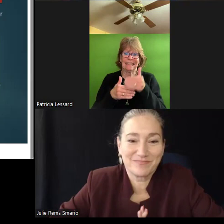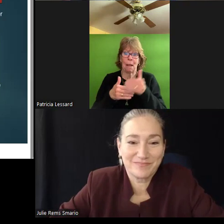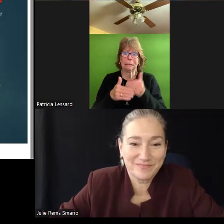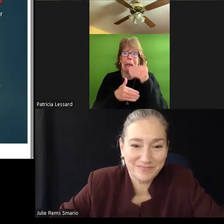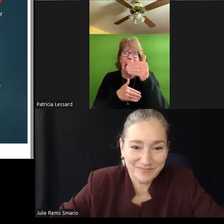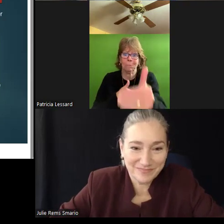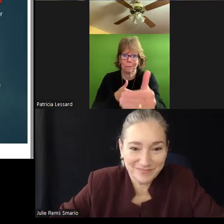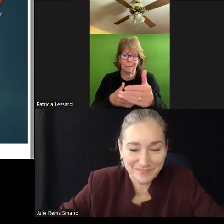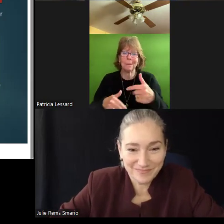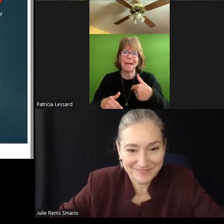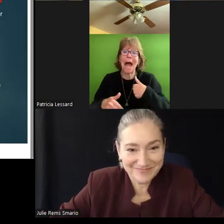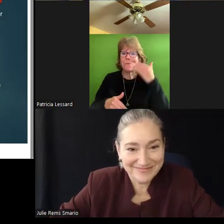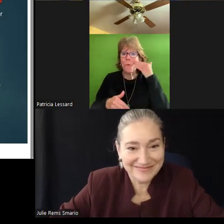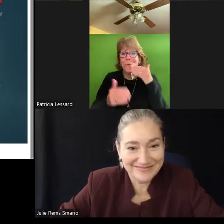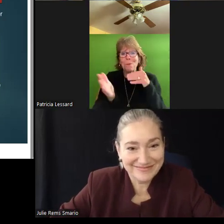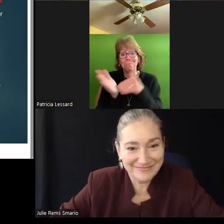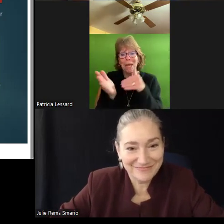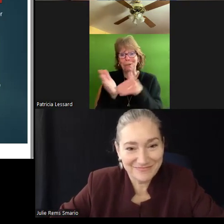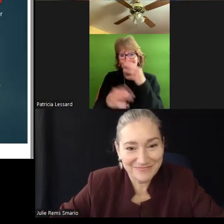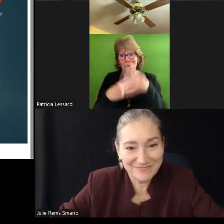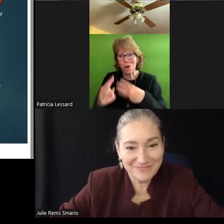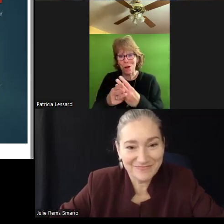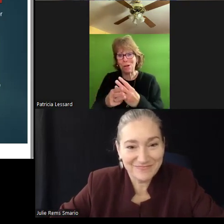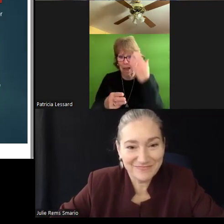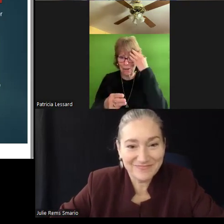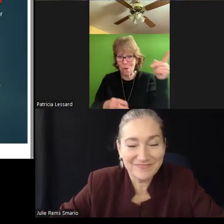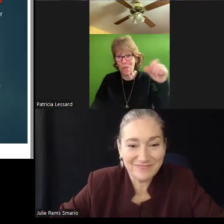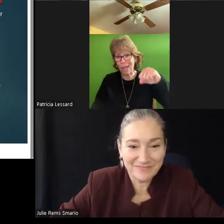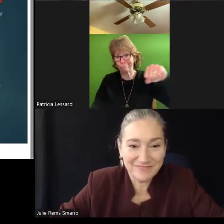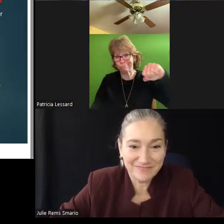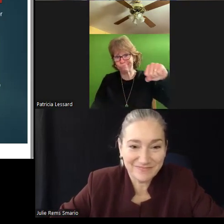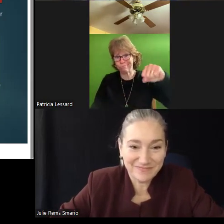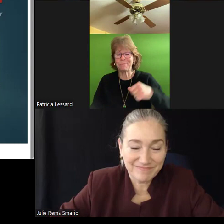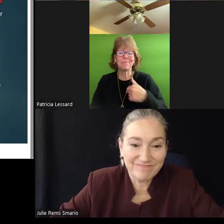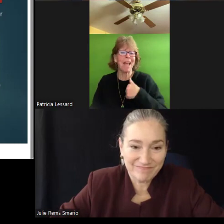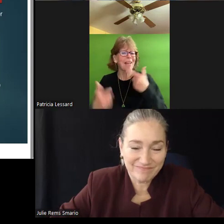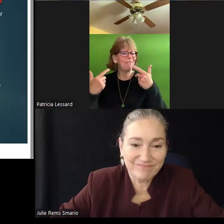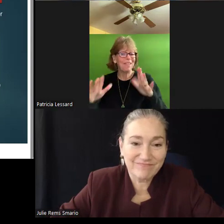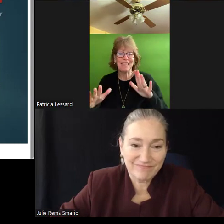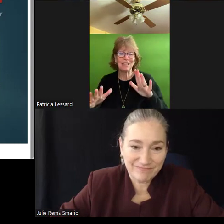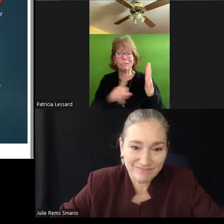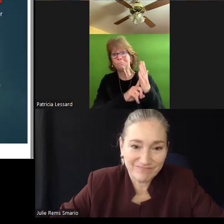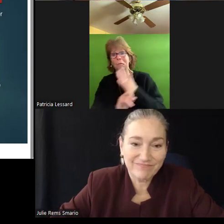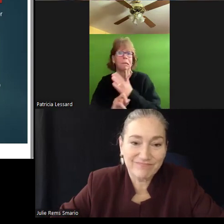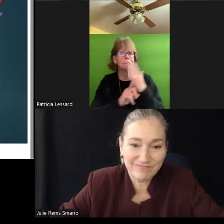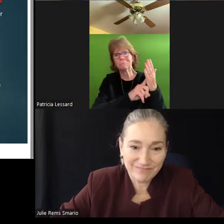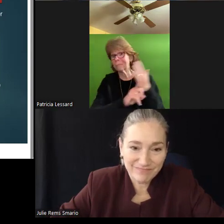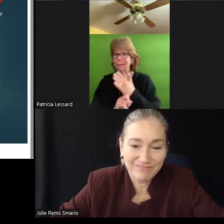medical world and I know the resistance. I've experienced the resistance my whole